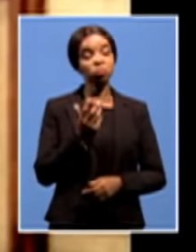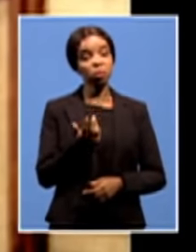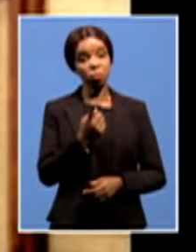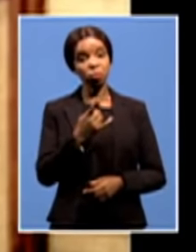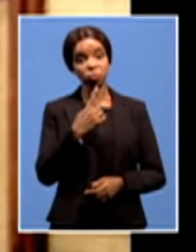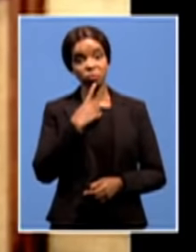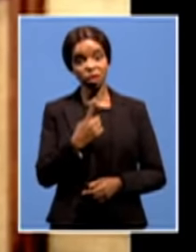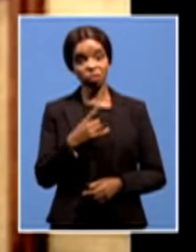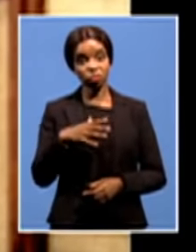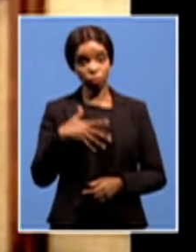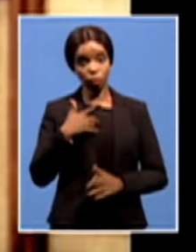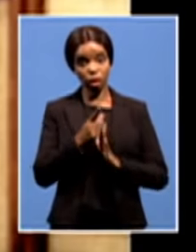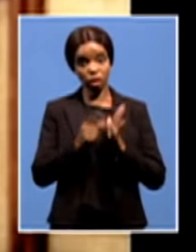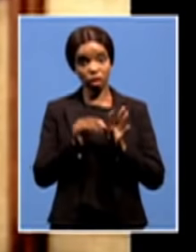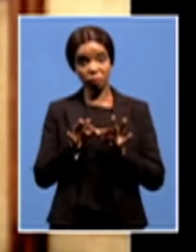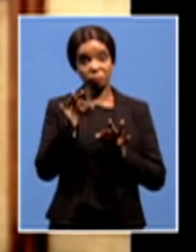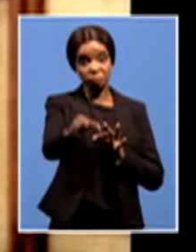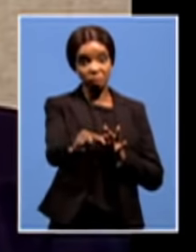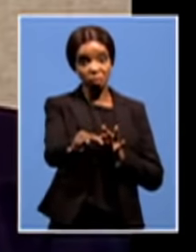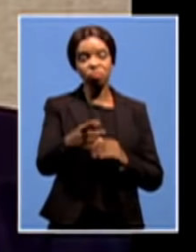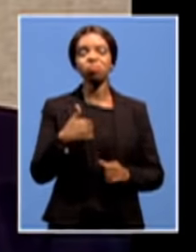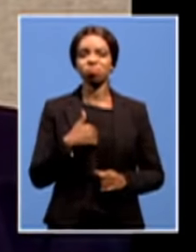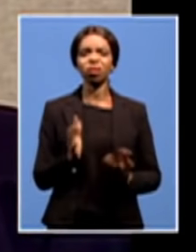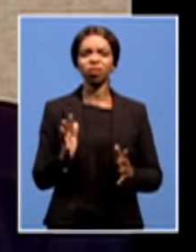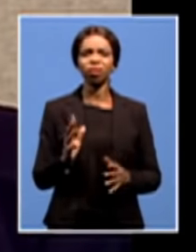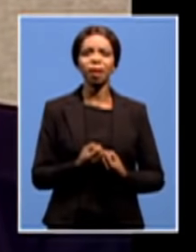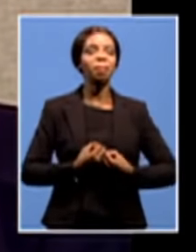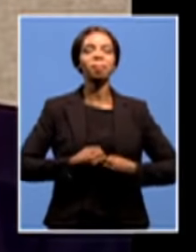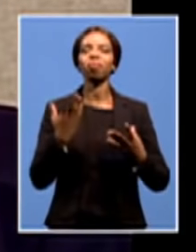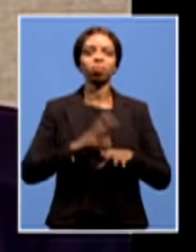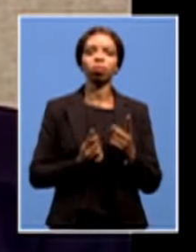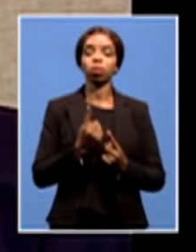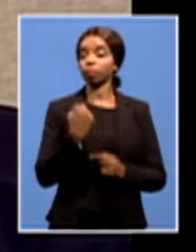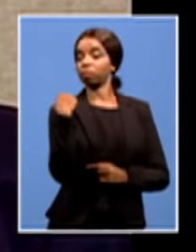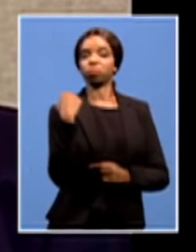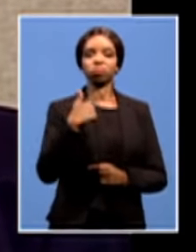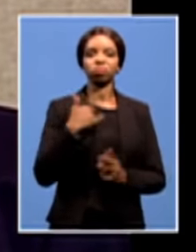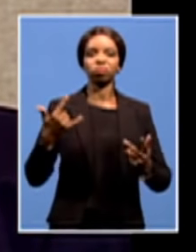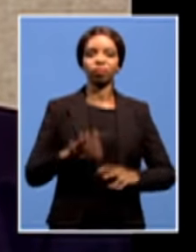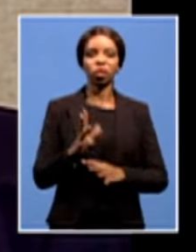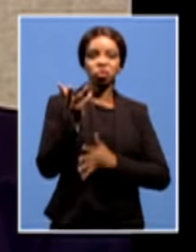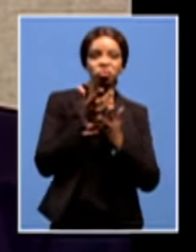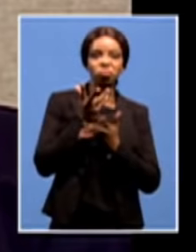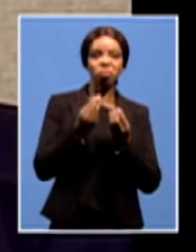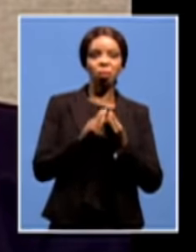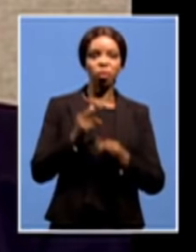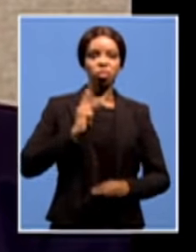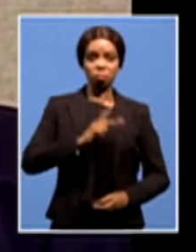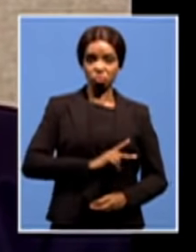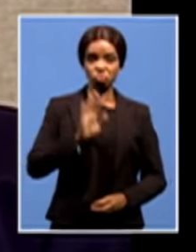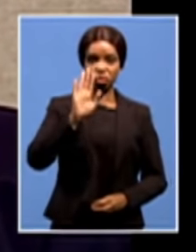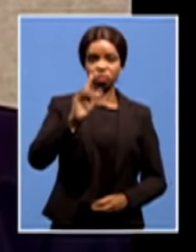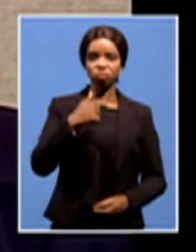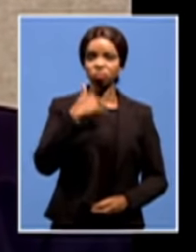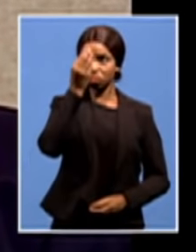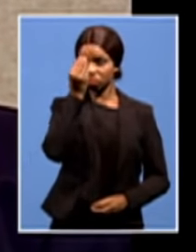the date postponed? In fact, I have said so publicly more than once. Even yesterday when I talked to the state president, I actually said